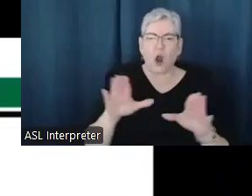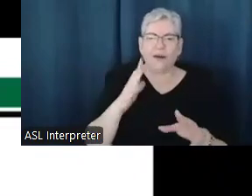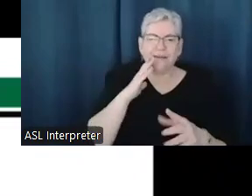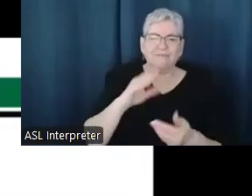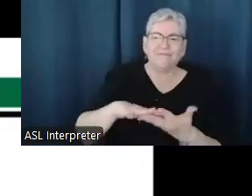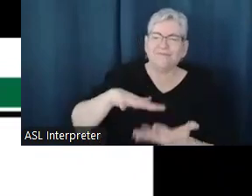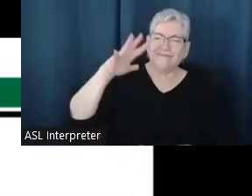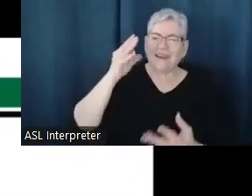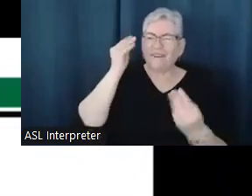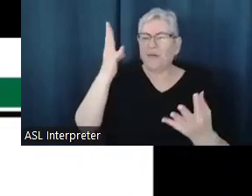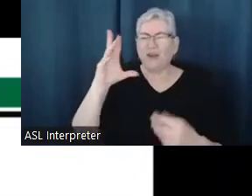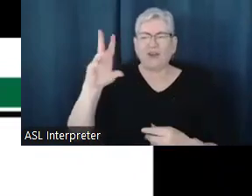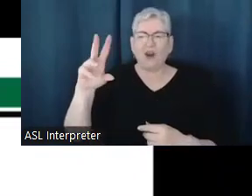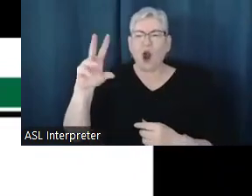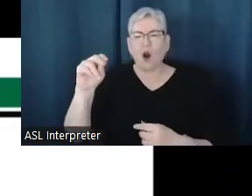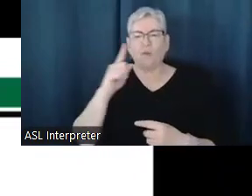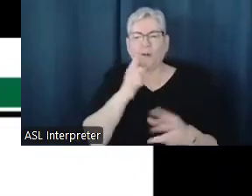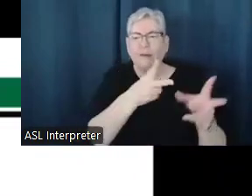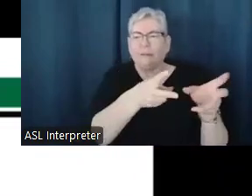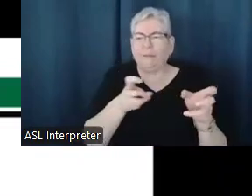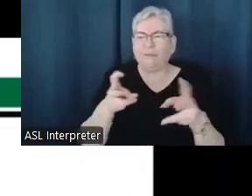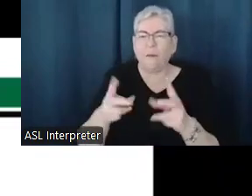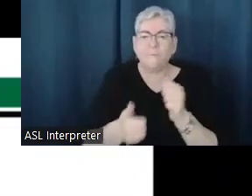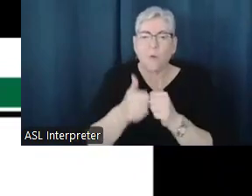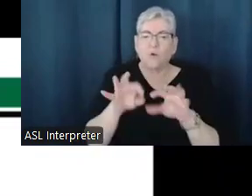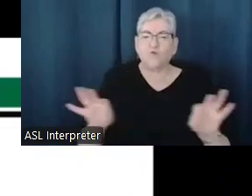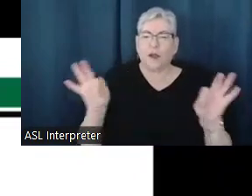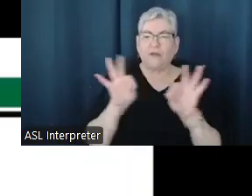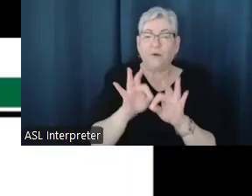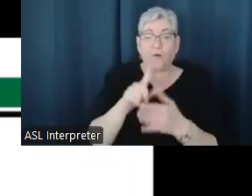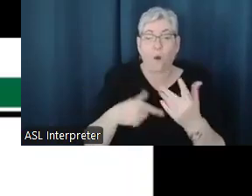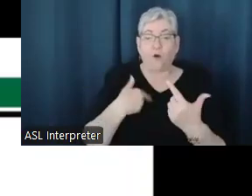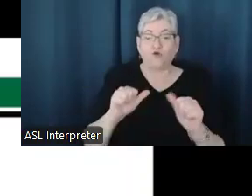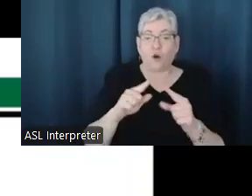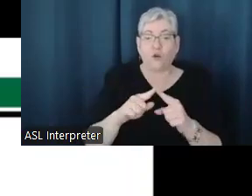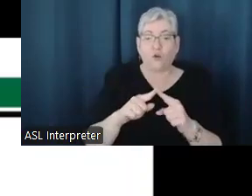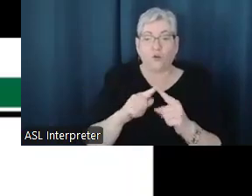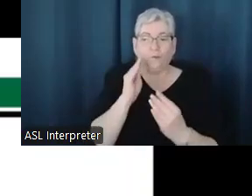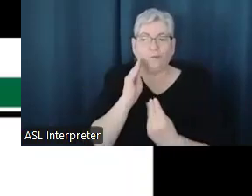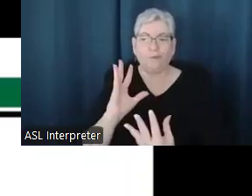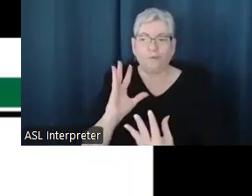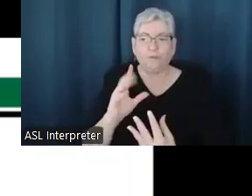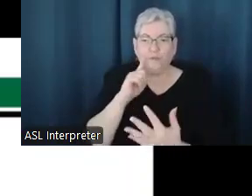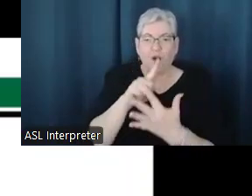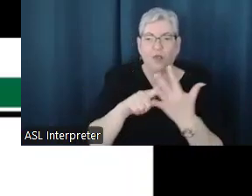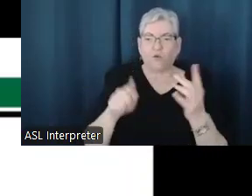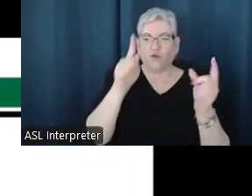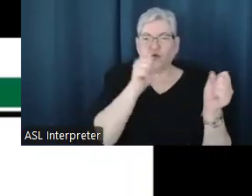to pull what we felt was most relevant for what we were trying to get at in terms of those strategies and thought